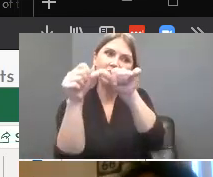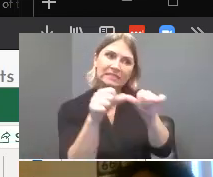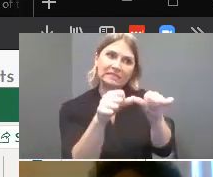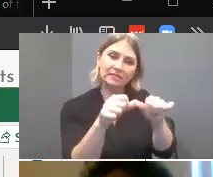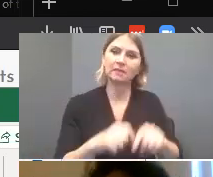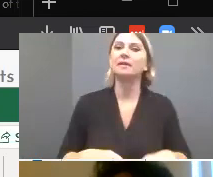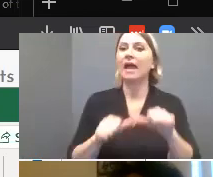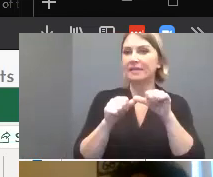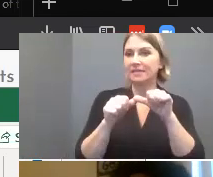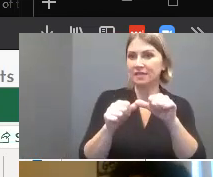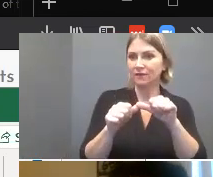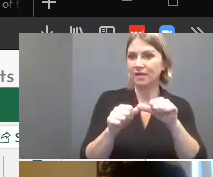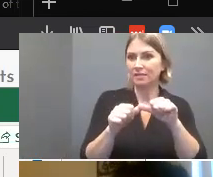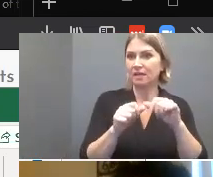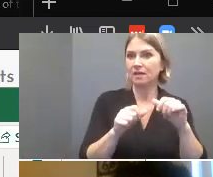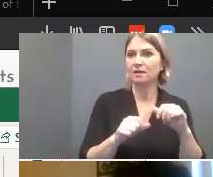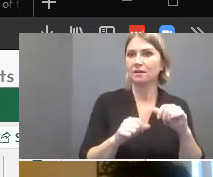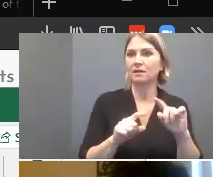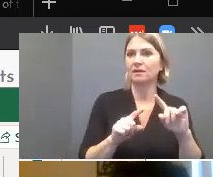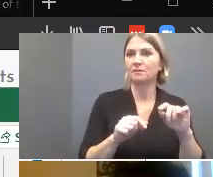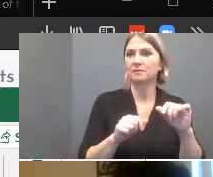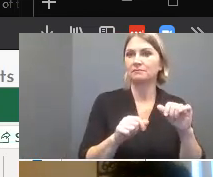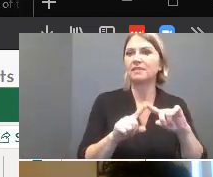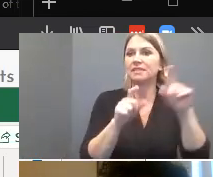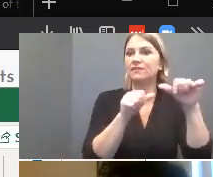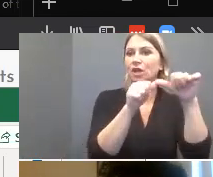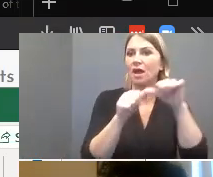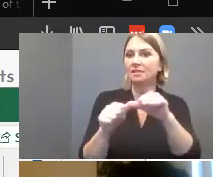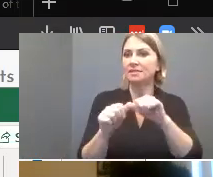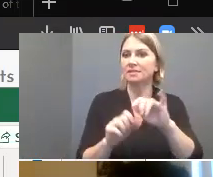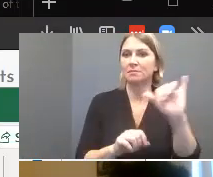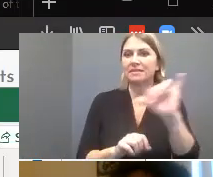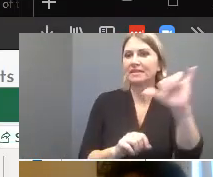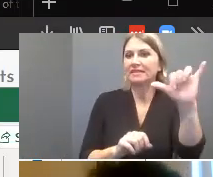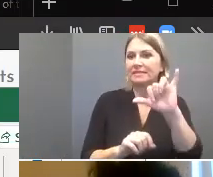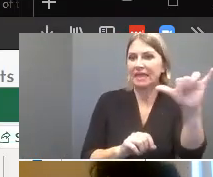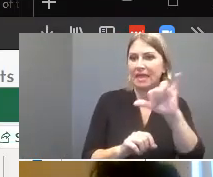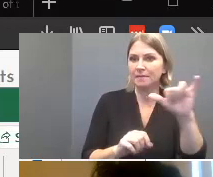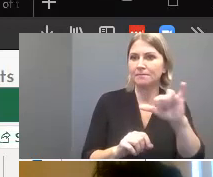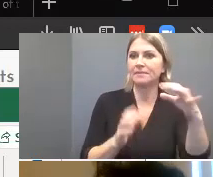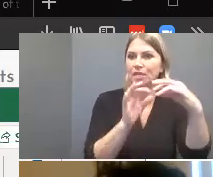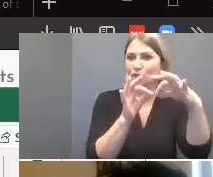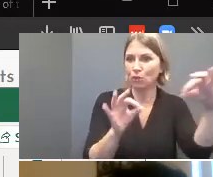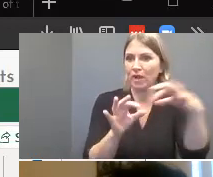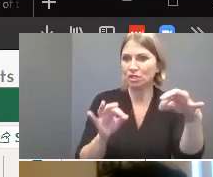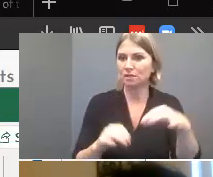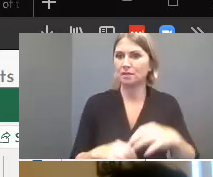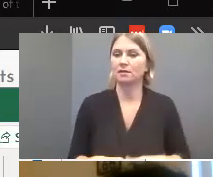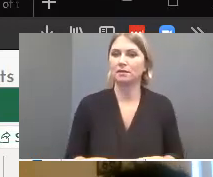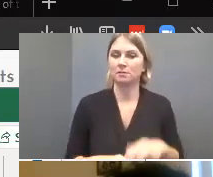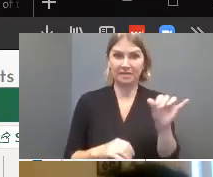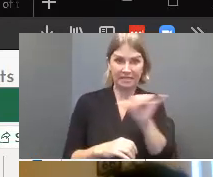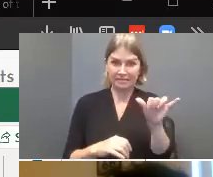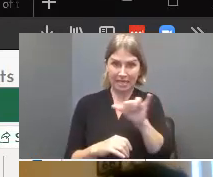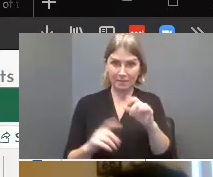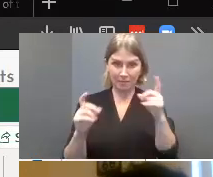Different constants, but the same exact equation. The same equation or the same complexity. Exactly. So that is why we